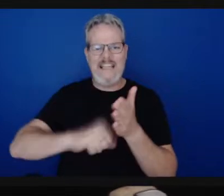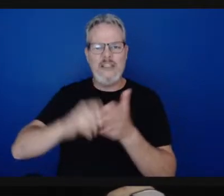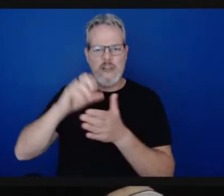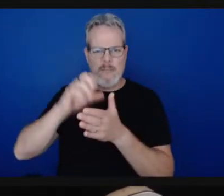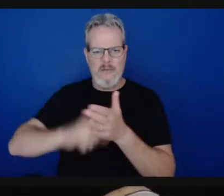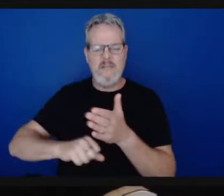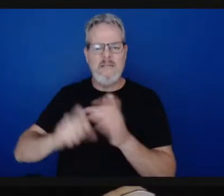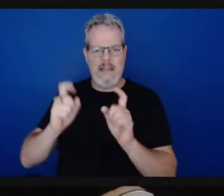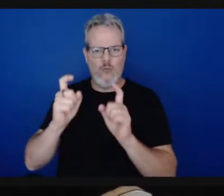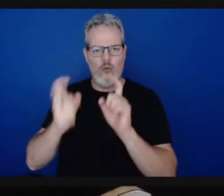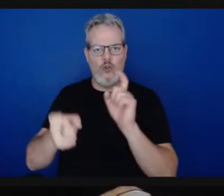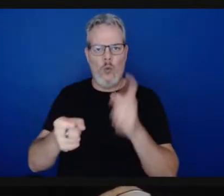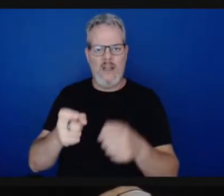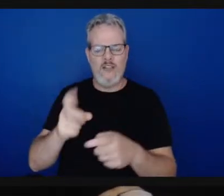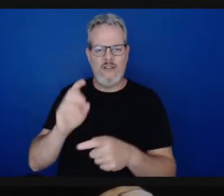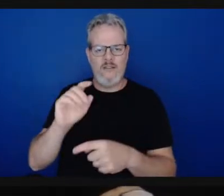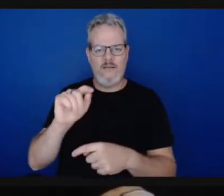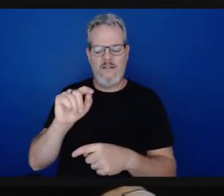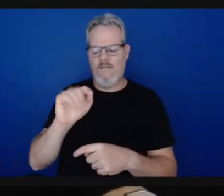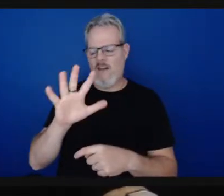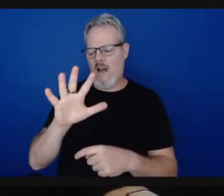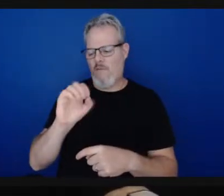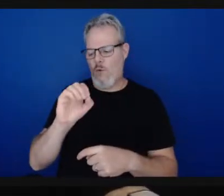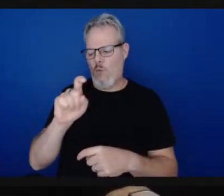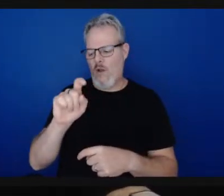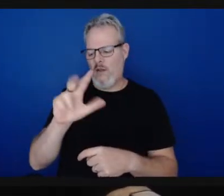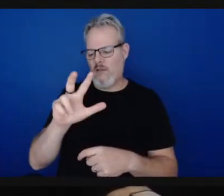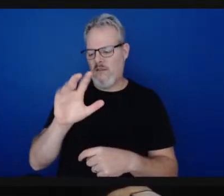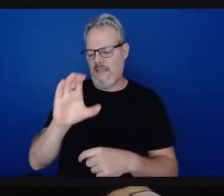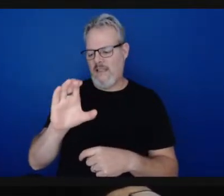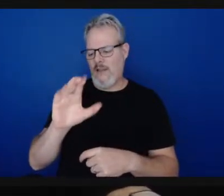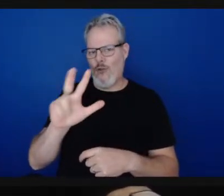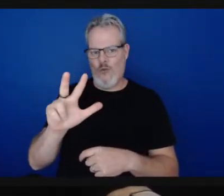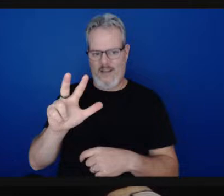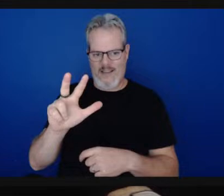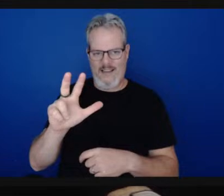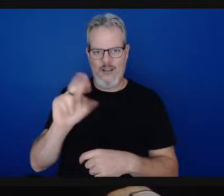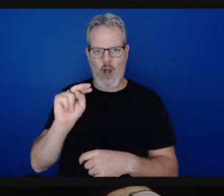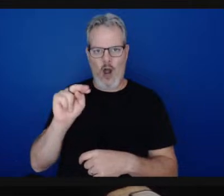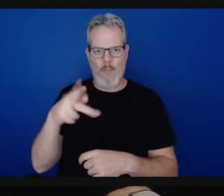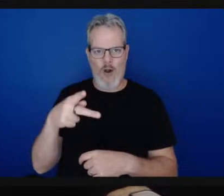nonprofit. All right. So we did have some